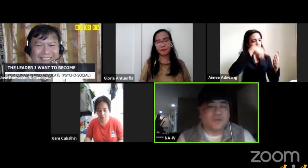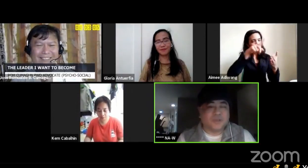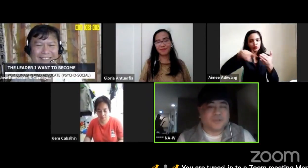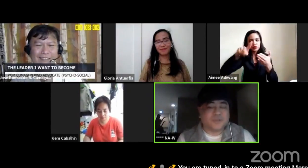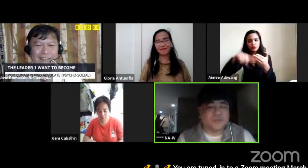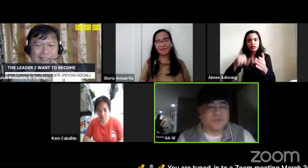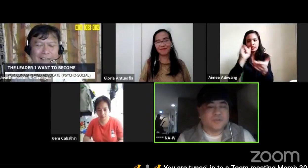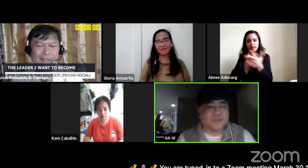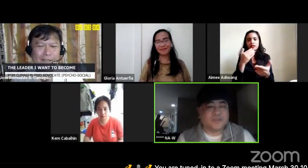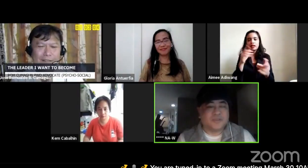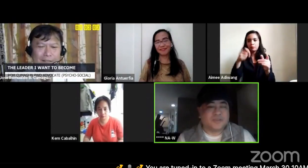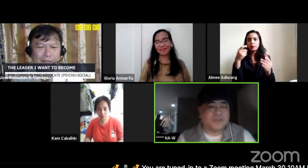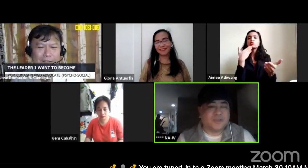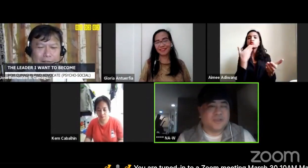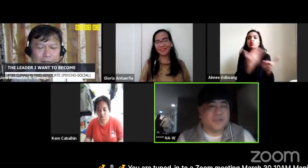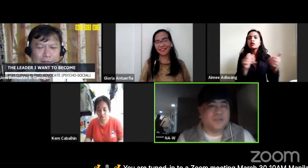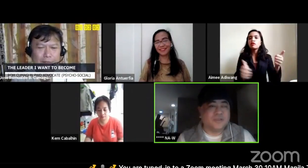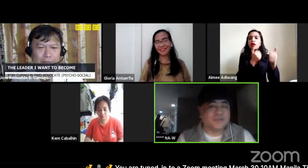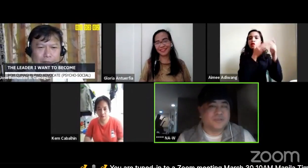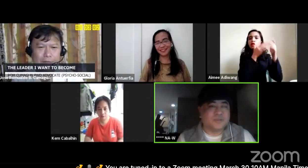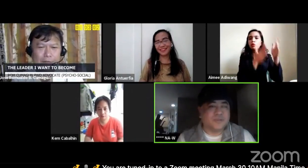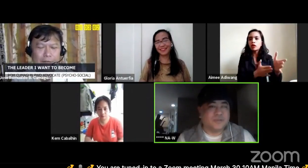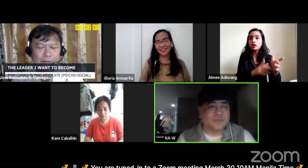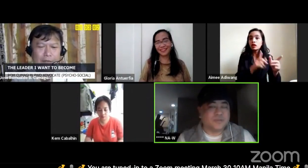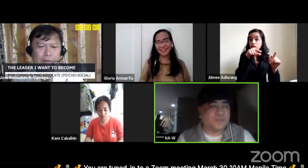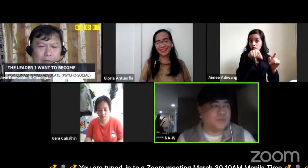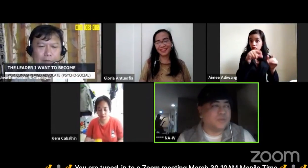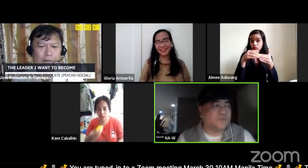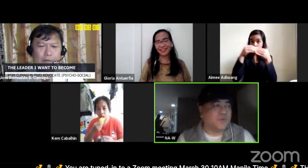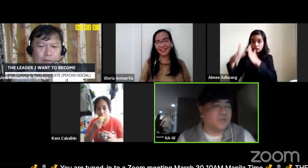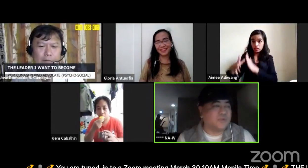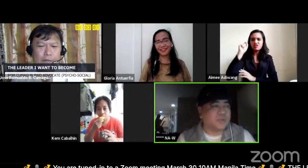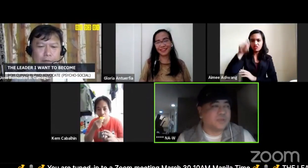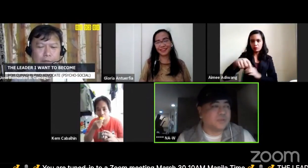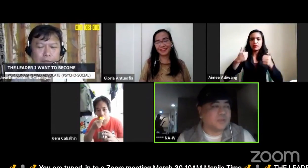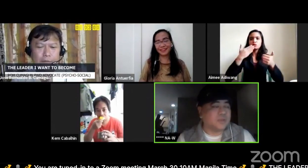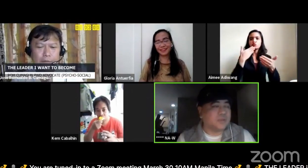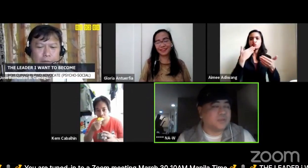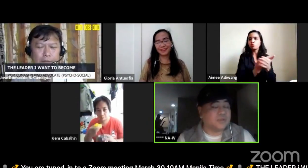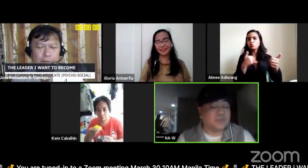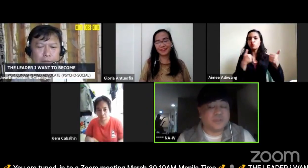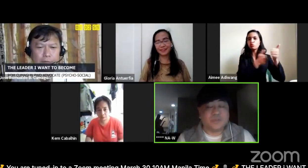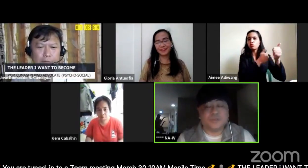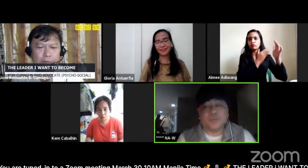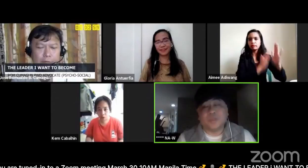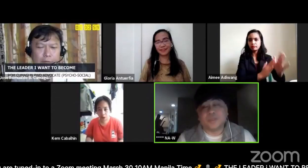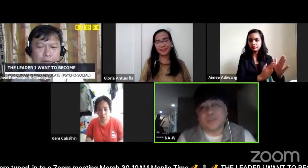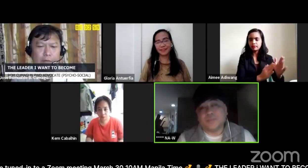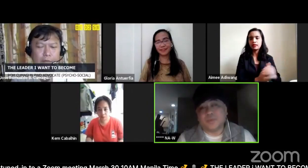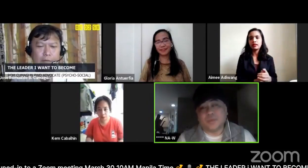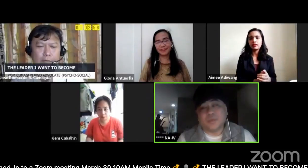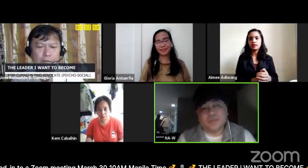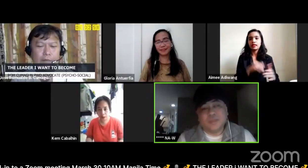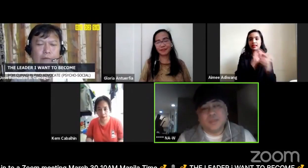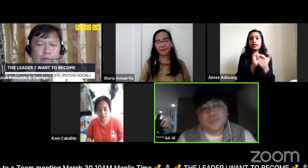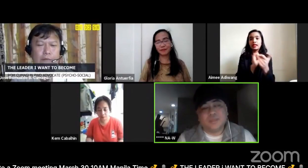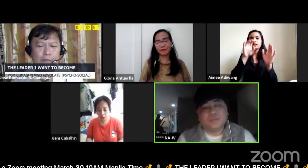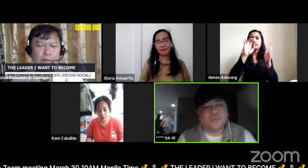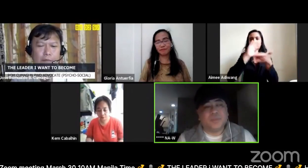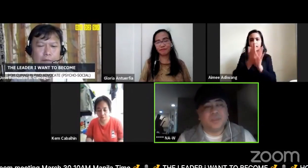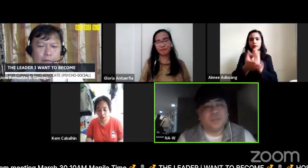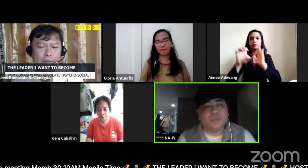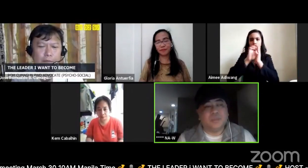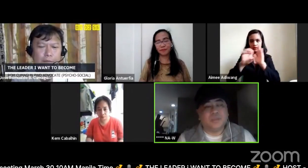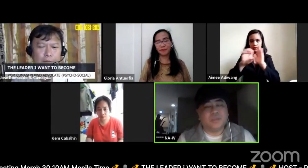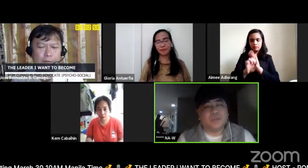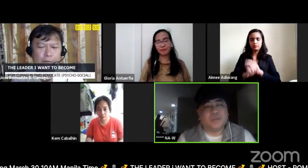good follower. So a leader should also be a good follower. He should be an example. He